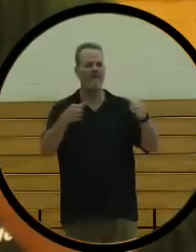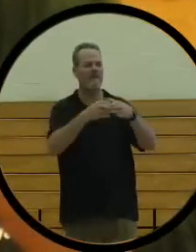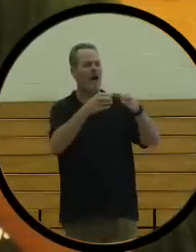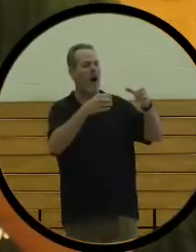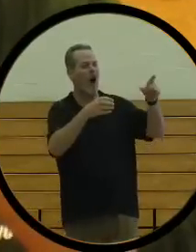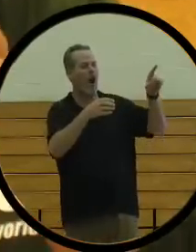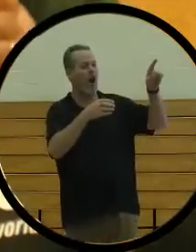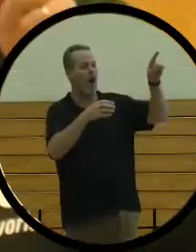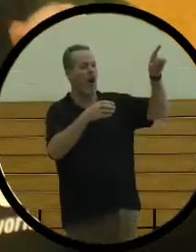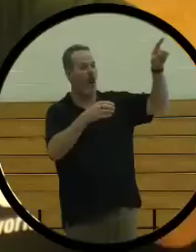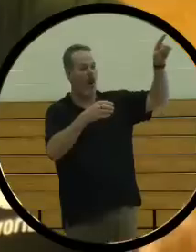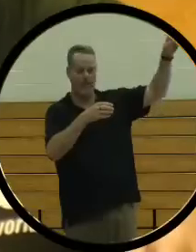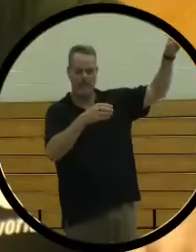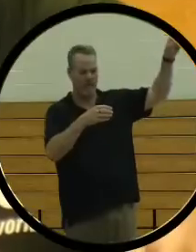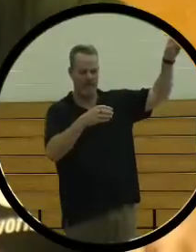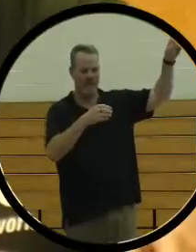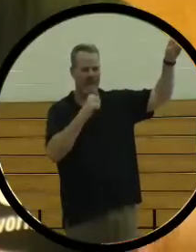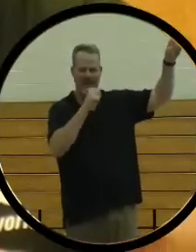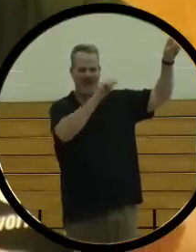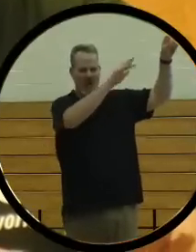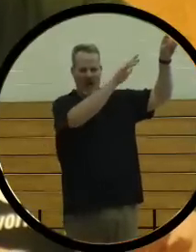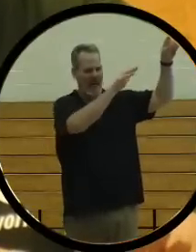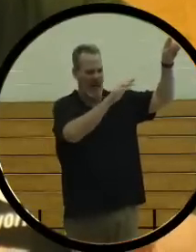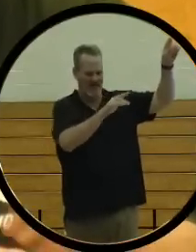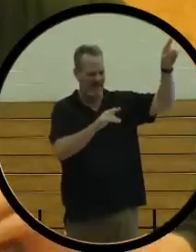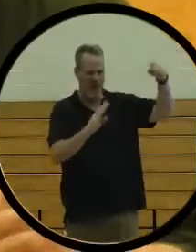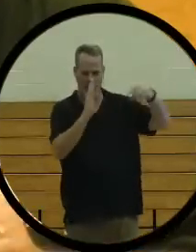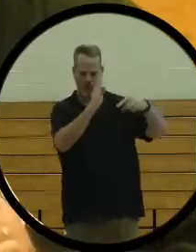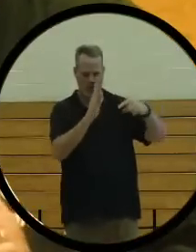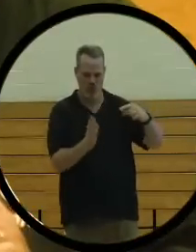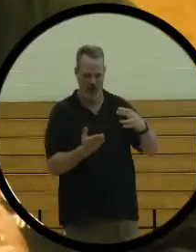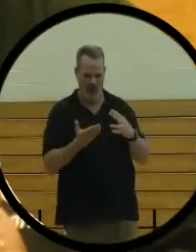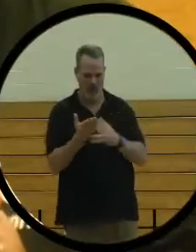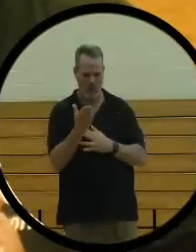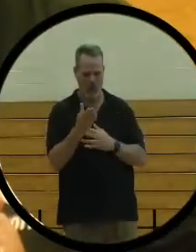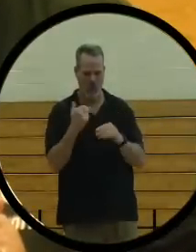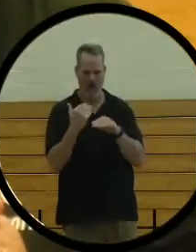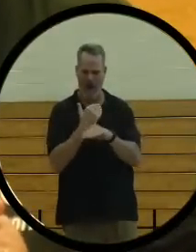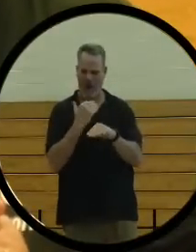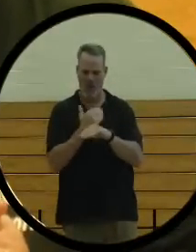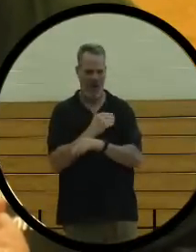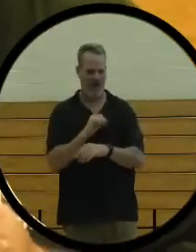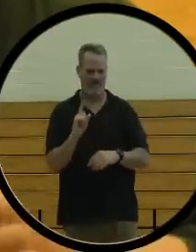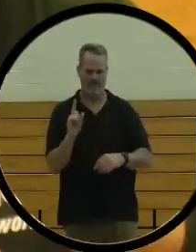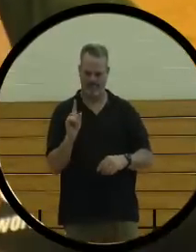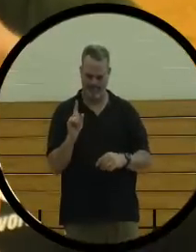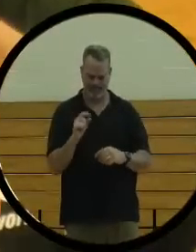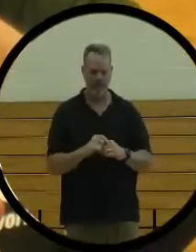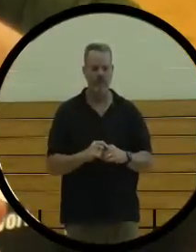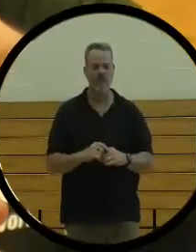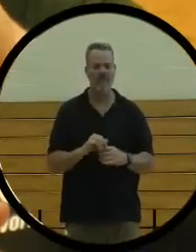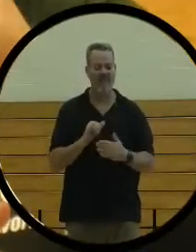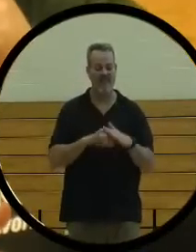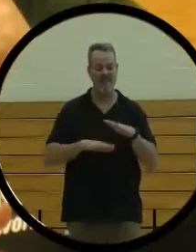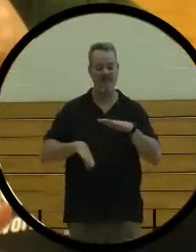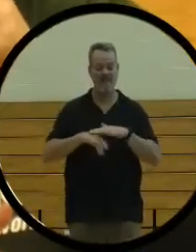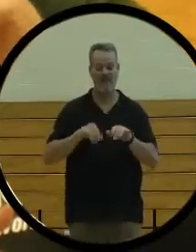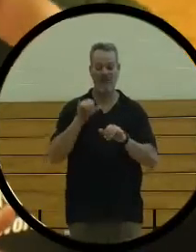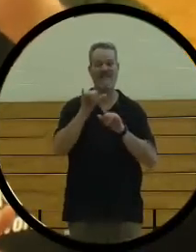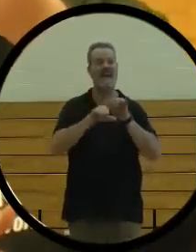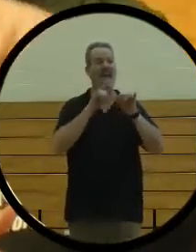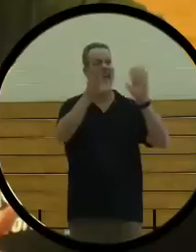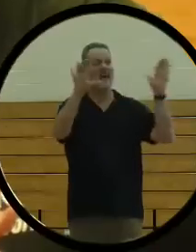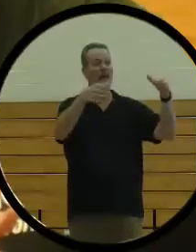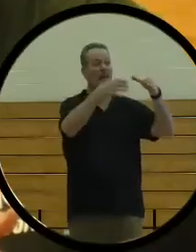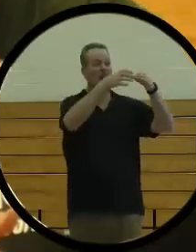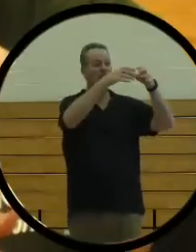View Estates up in there. So it's not going to come down and crack across the highway or anything like that. So it's basically, it's going to stay up there and